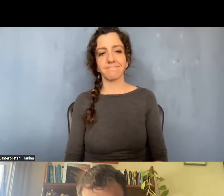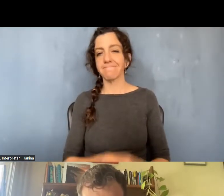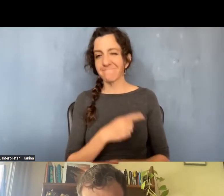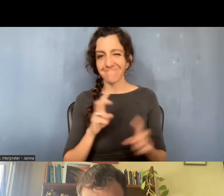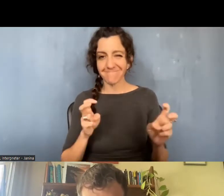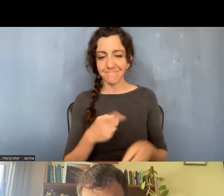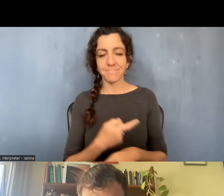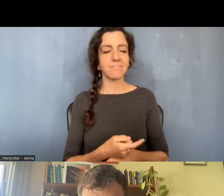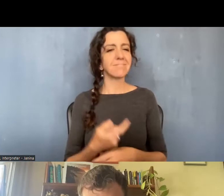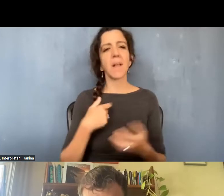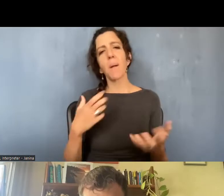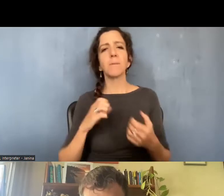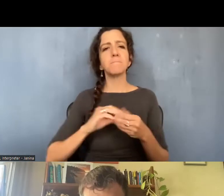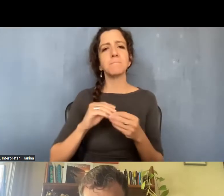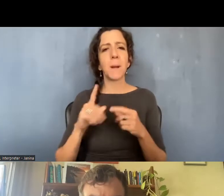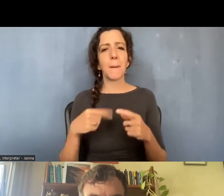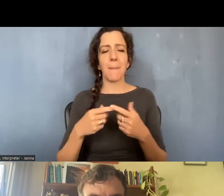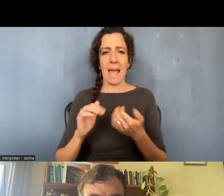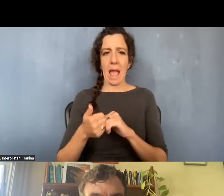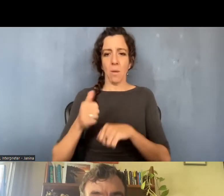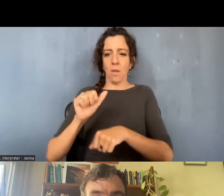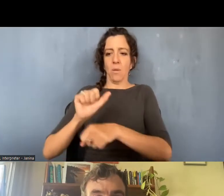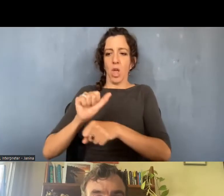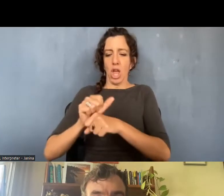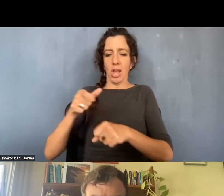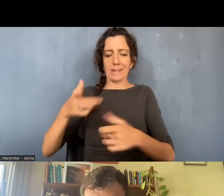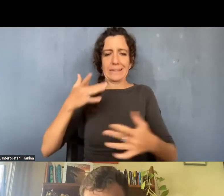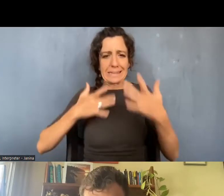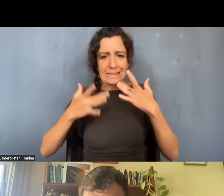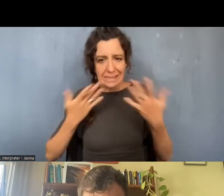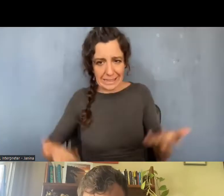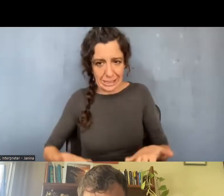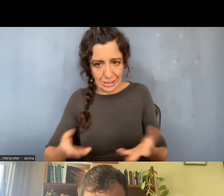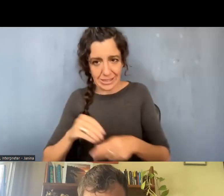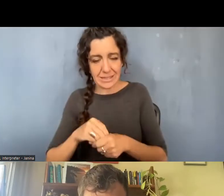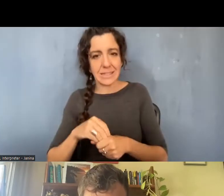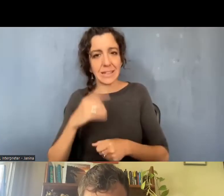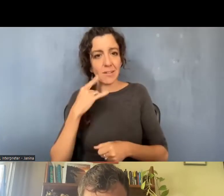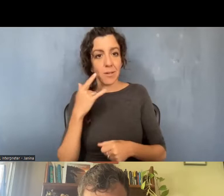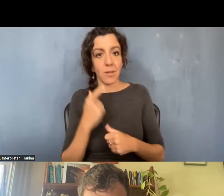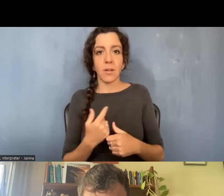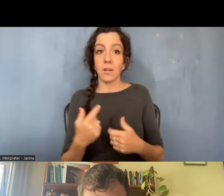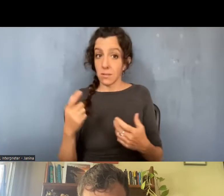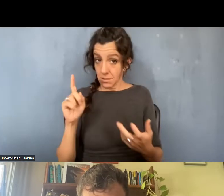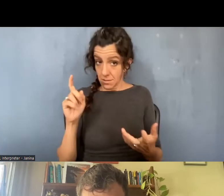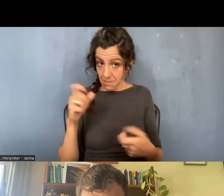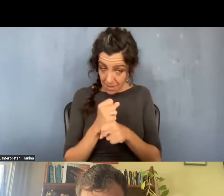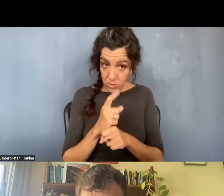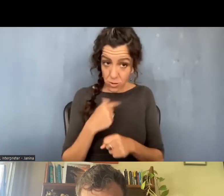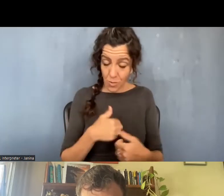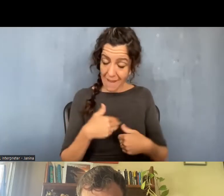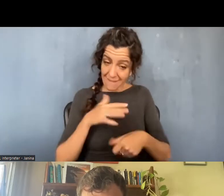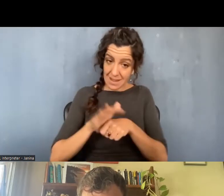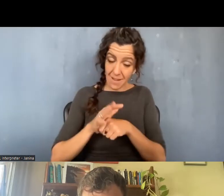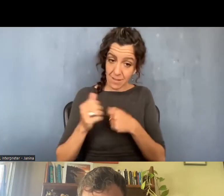labor force challenges that California has in order to ensure that we have adequate care for the older